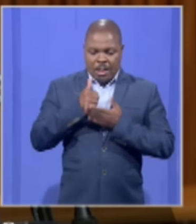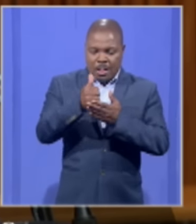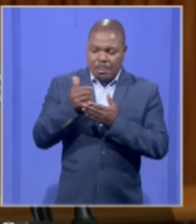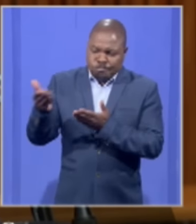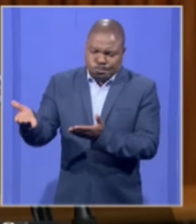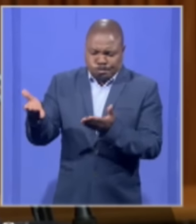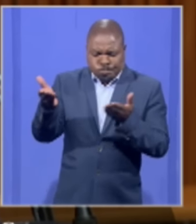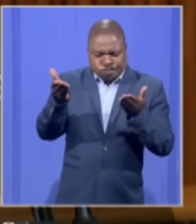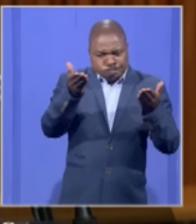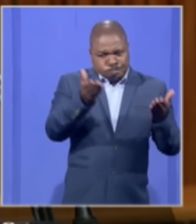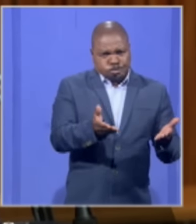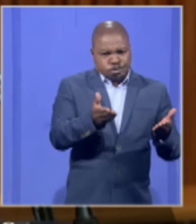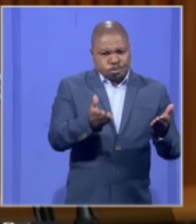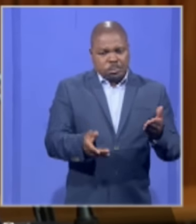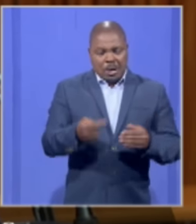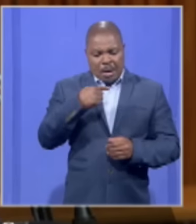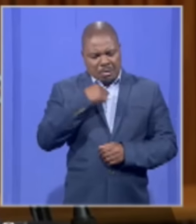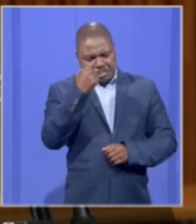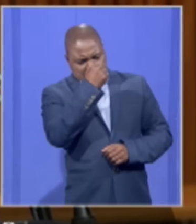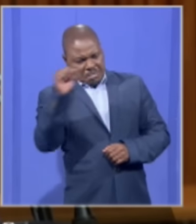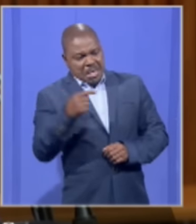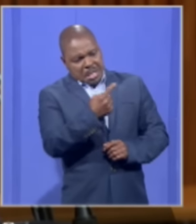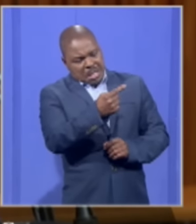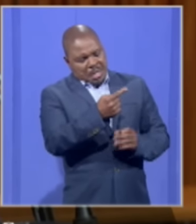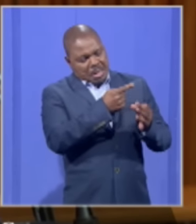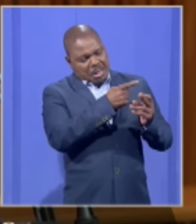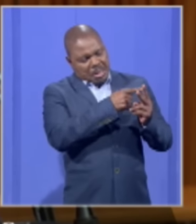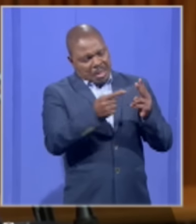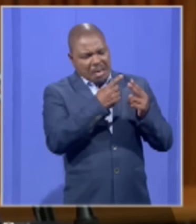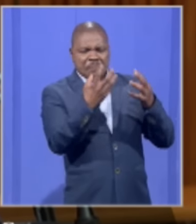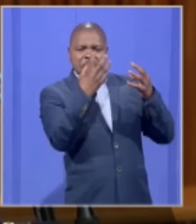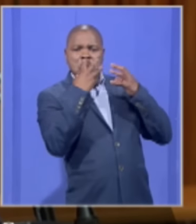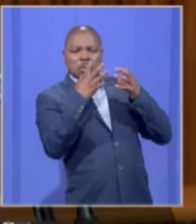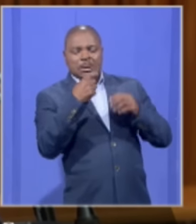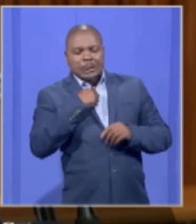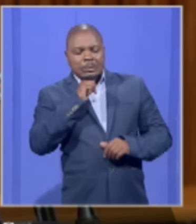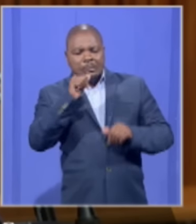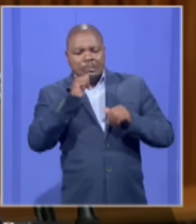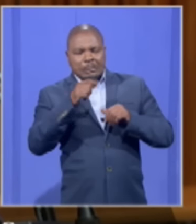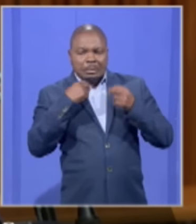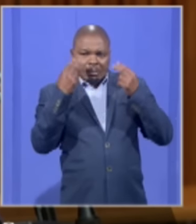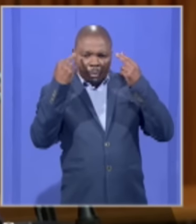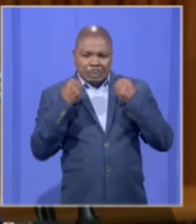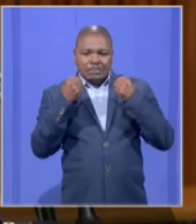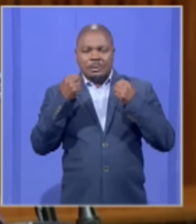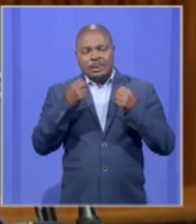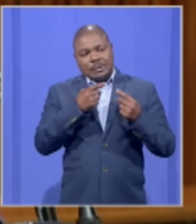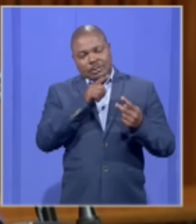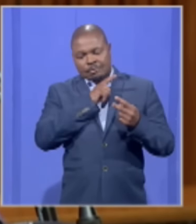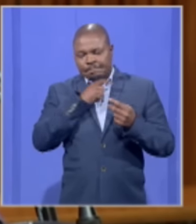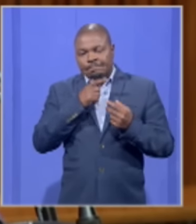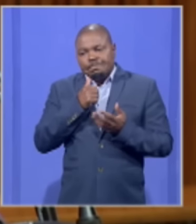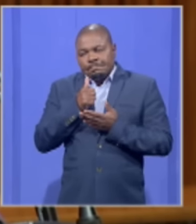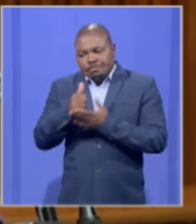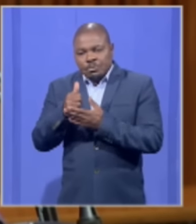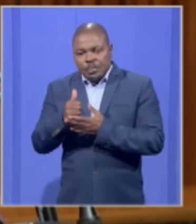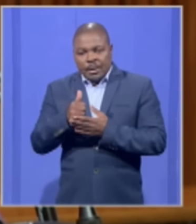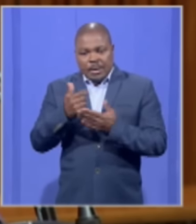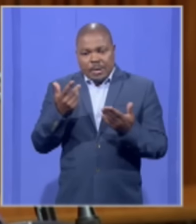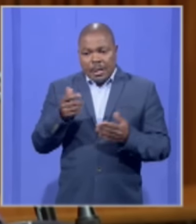pigsty. When I refused, they forced me. I acted under duress and threat by them. I did not know